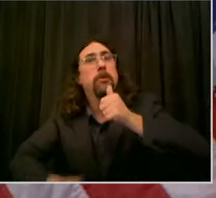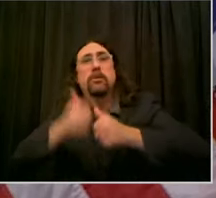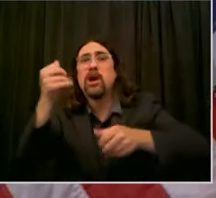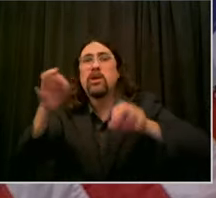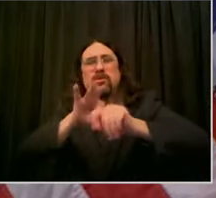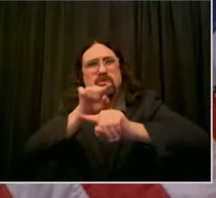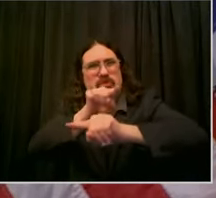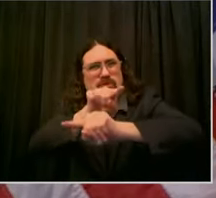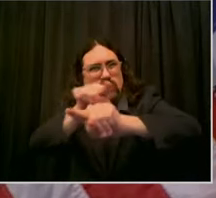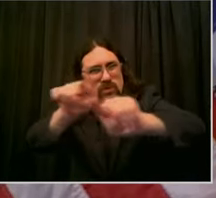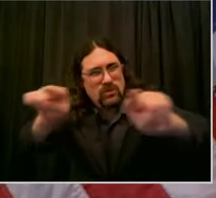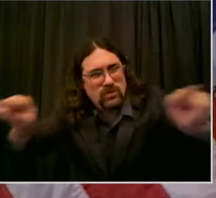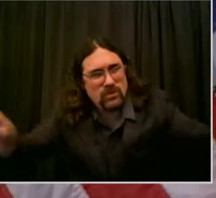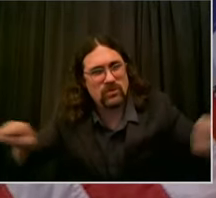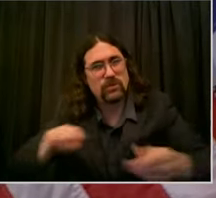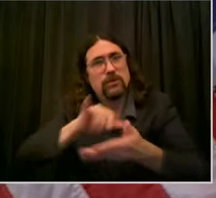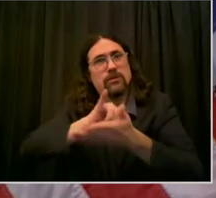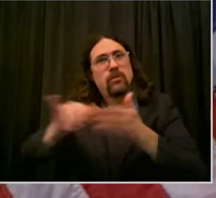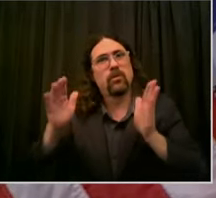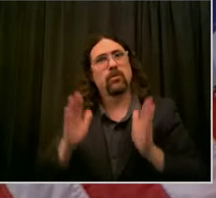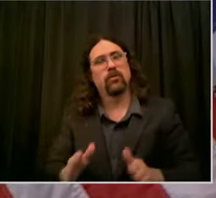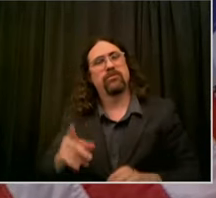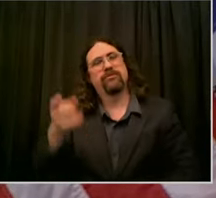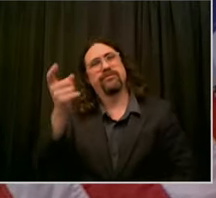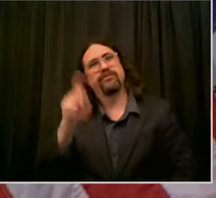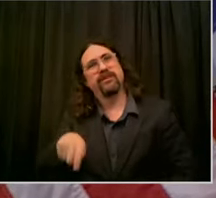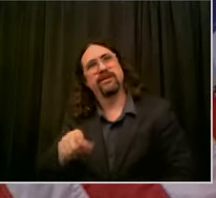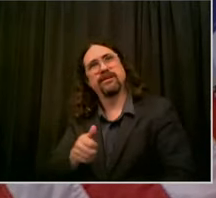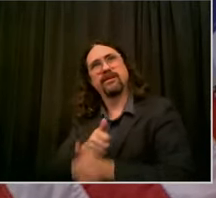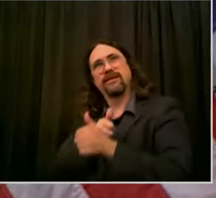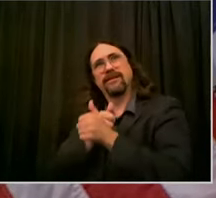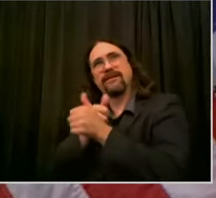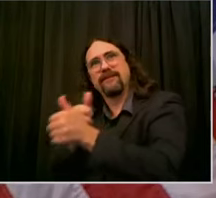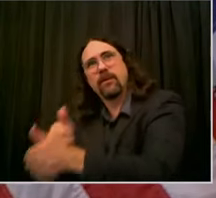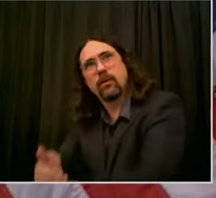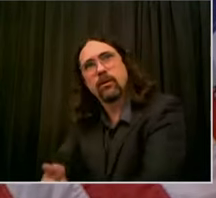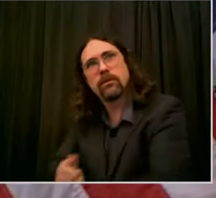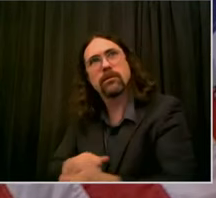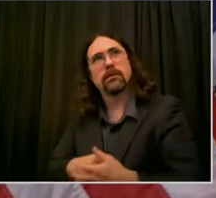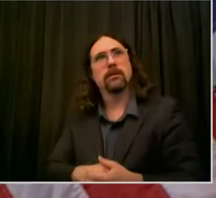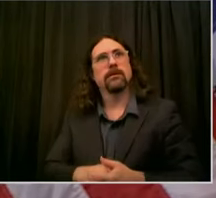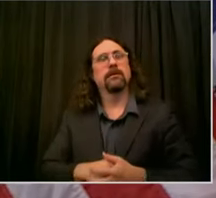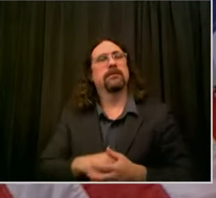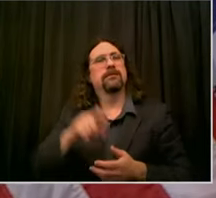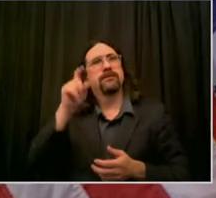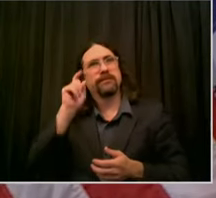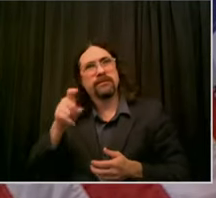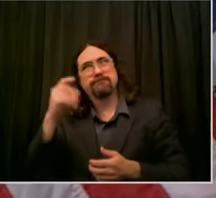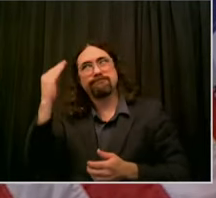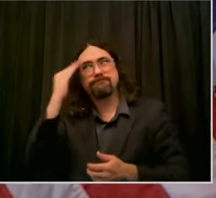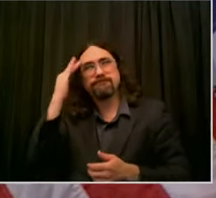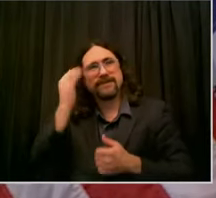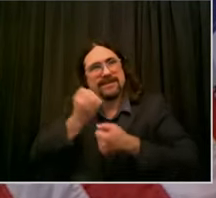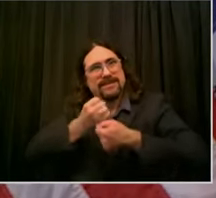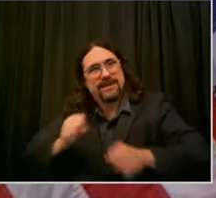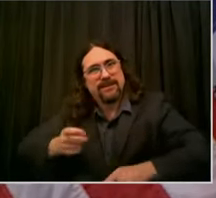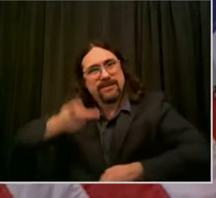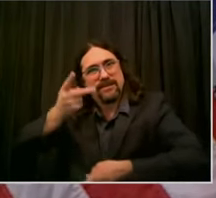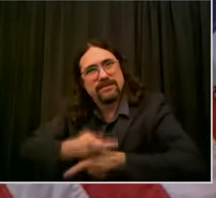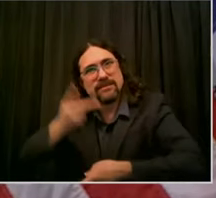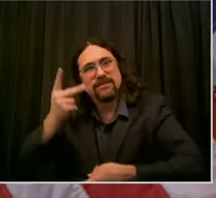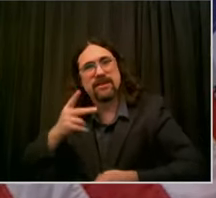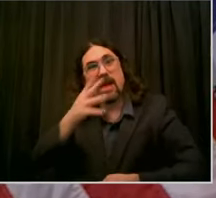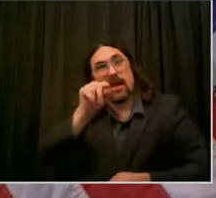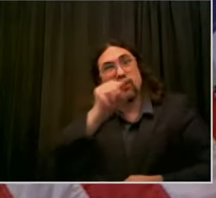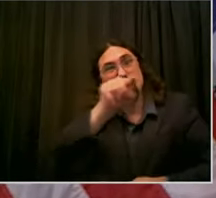outdoors. Manufacturing, you can put some space. Wholesale, you can put some space. And the test and trace is going to be a huge counter